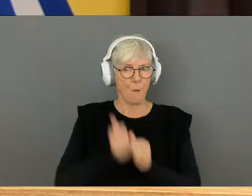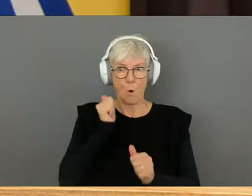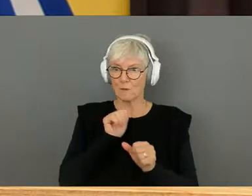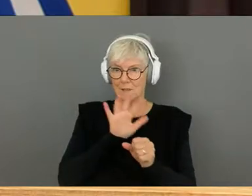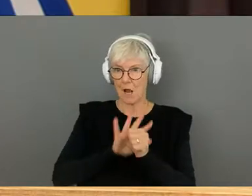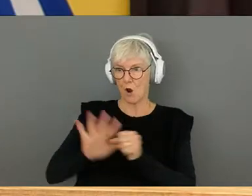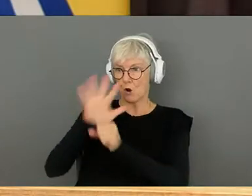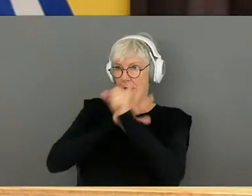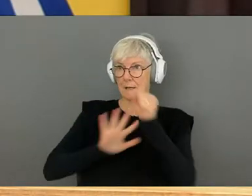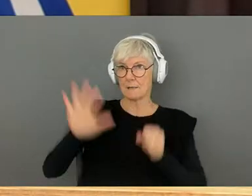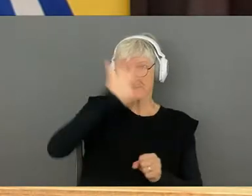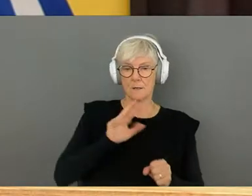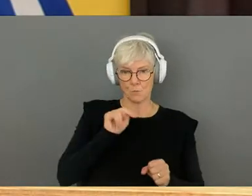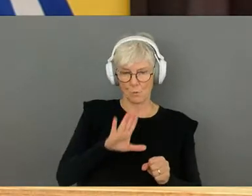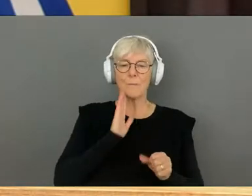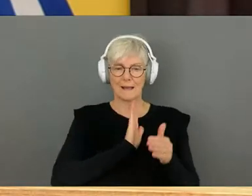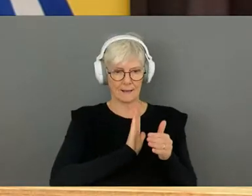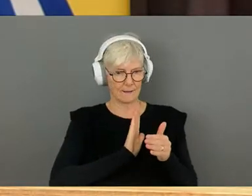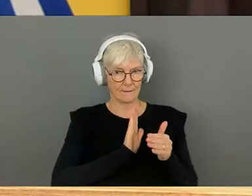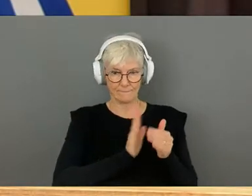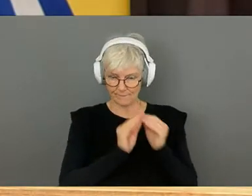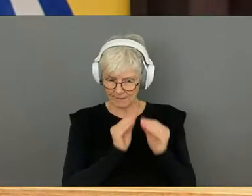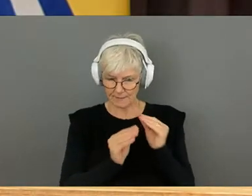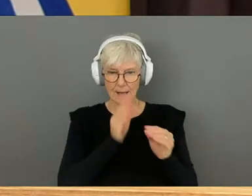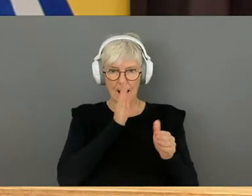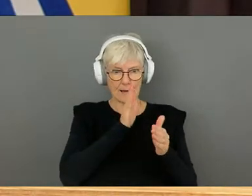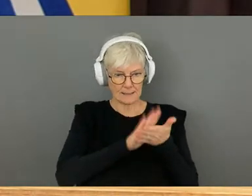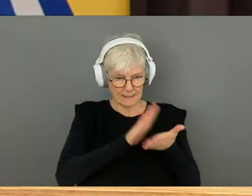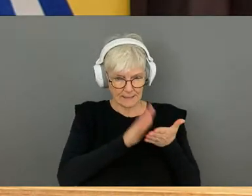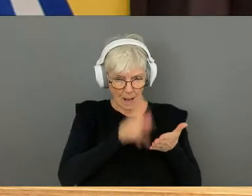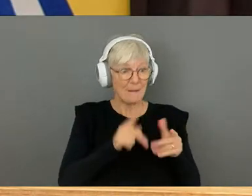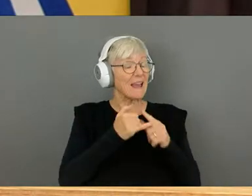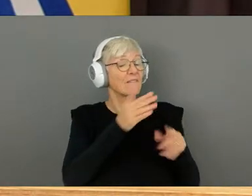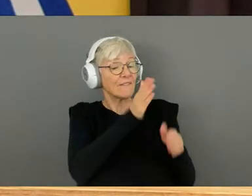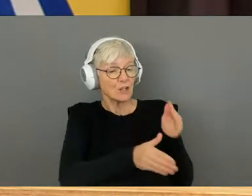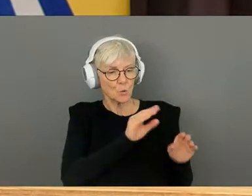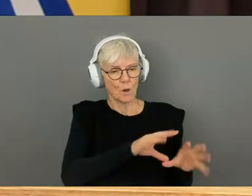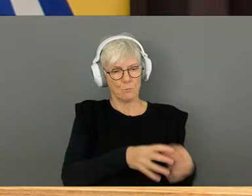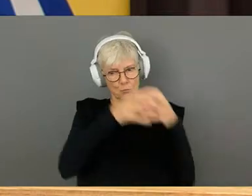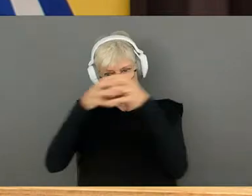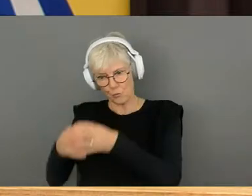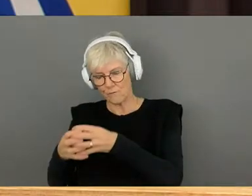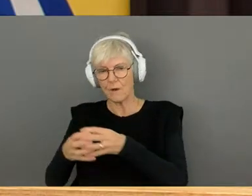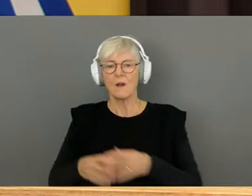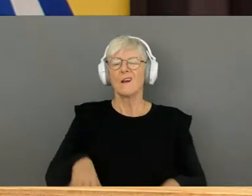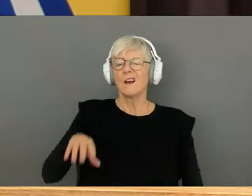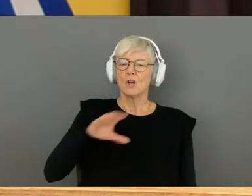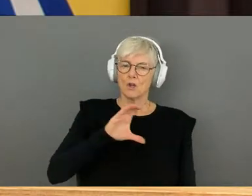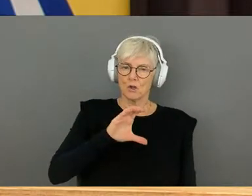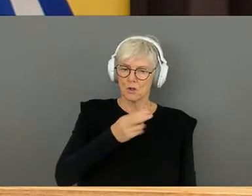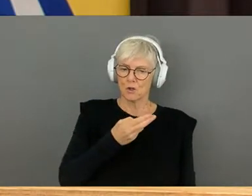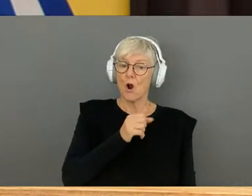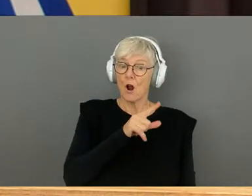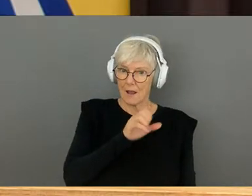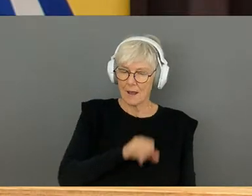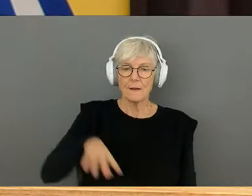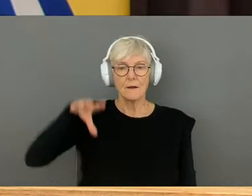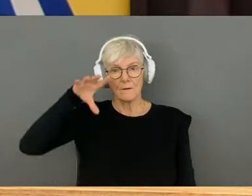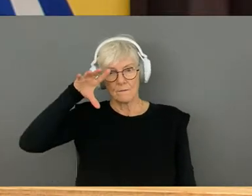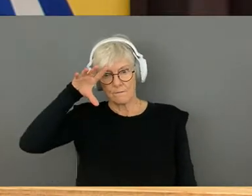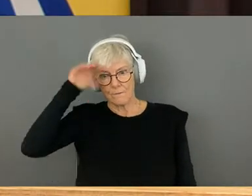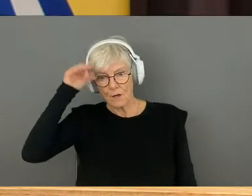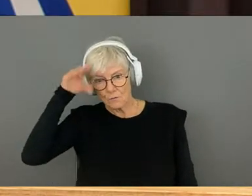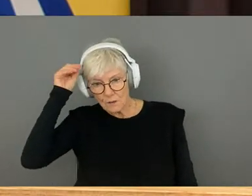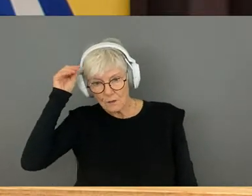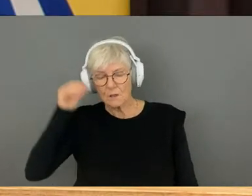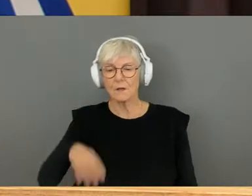other communities to help restore power. So the Charlotte County area, the Fredericton area, and